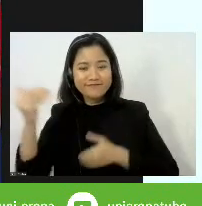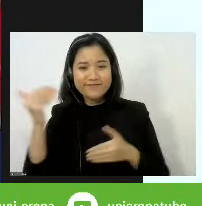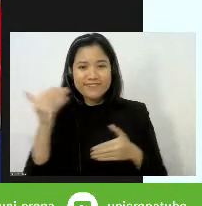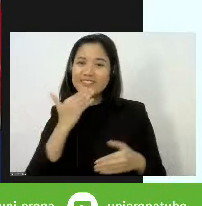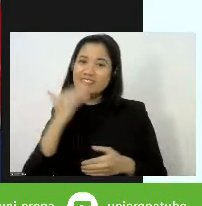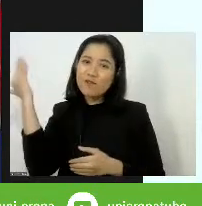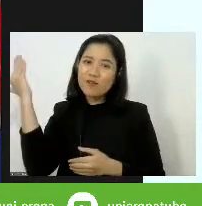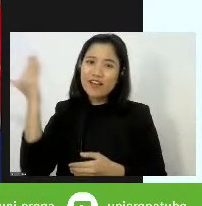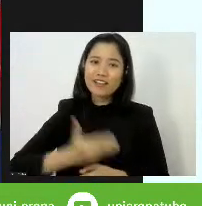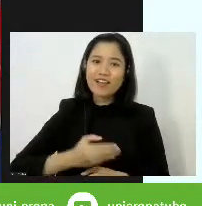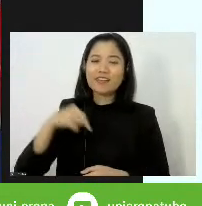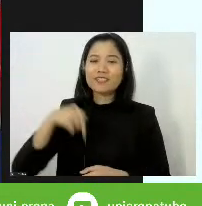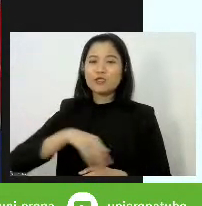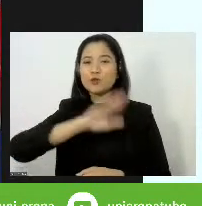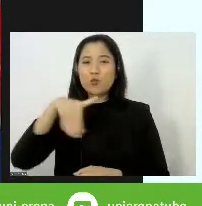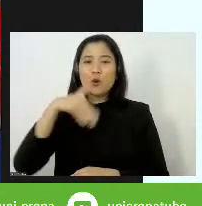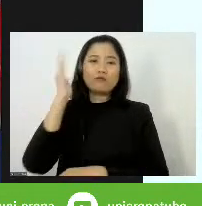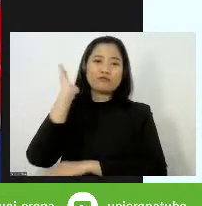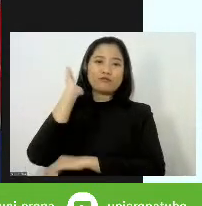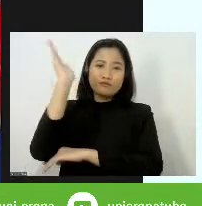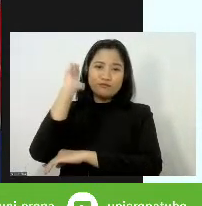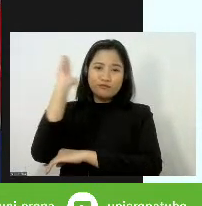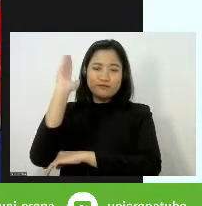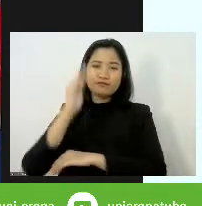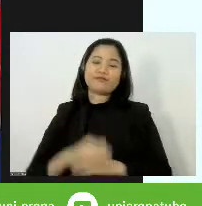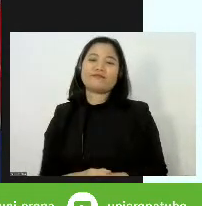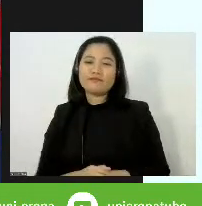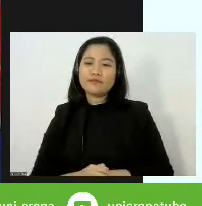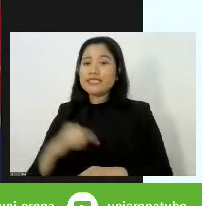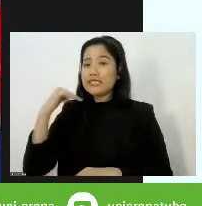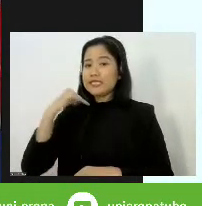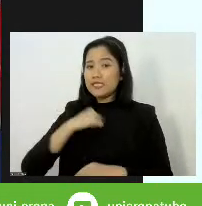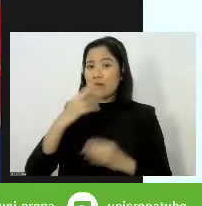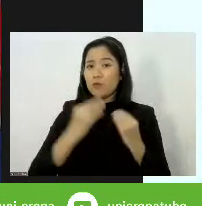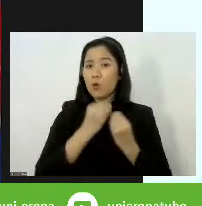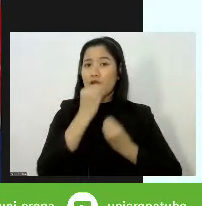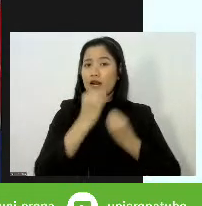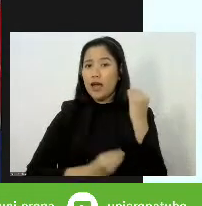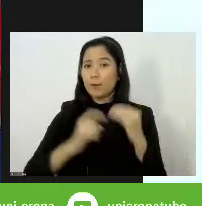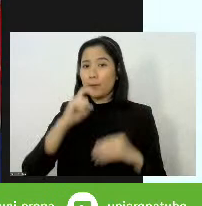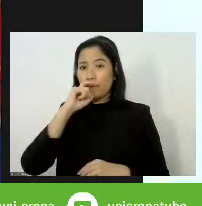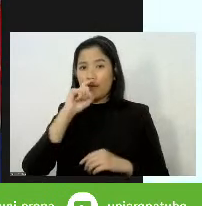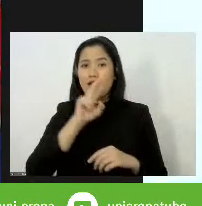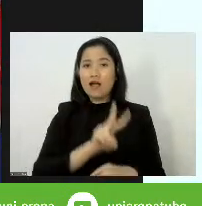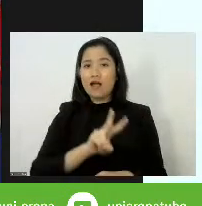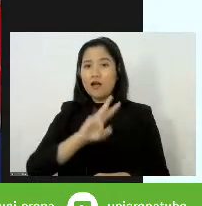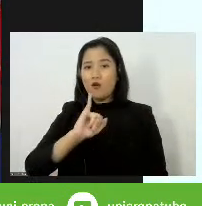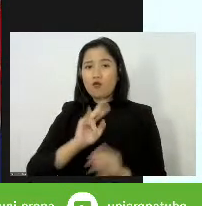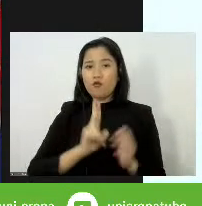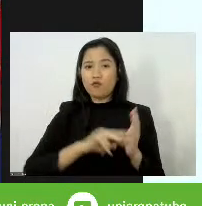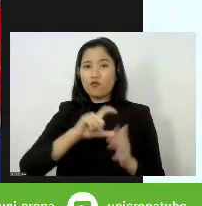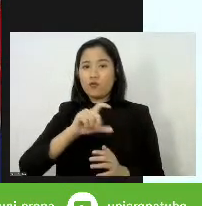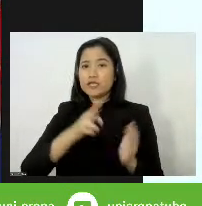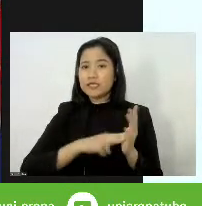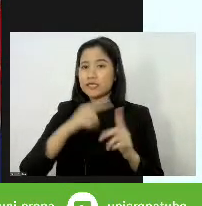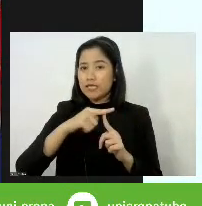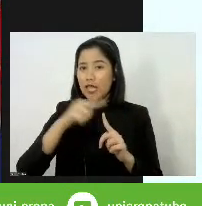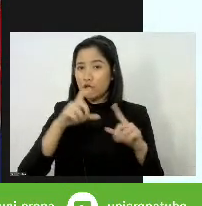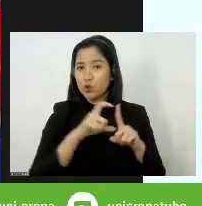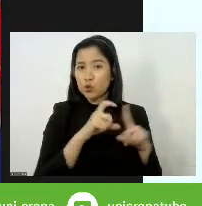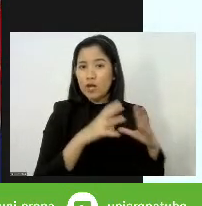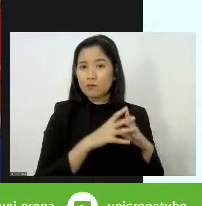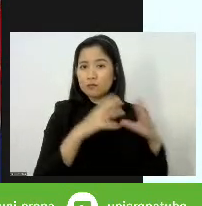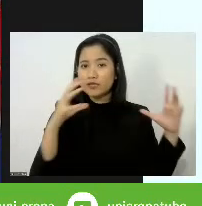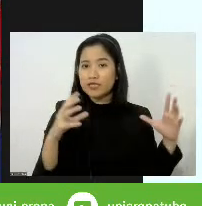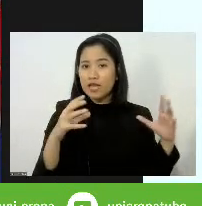endtime here on behalf Ambassador Andri happy to welcome you today show that we